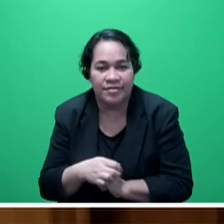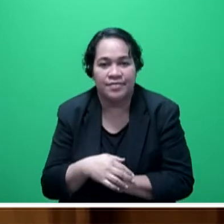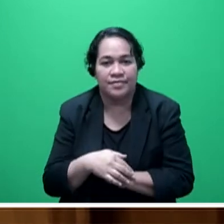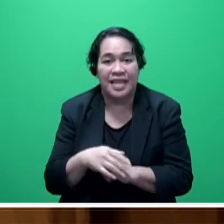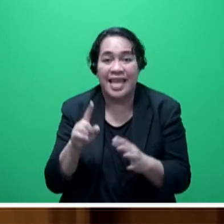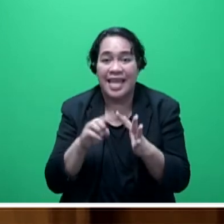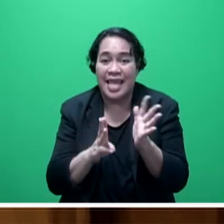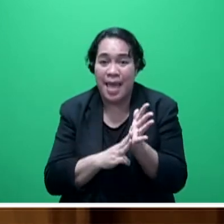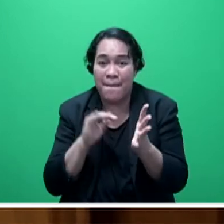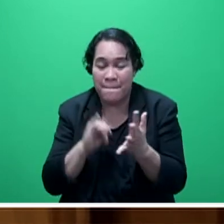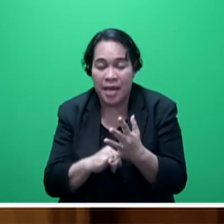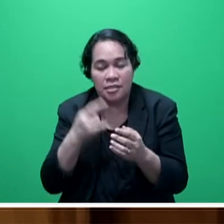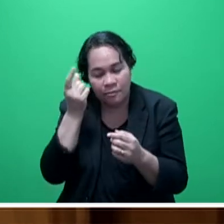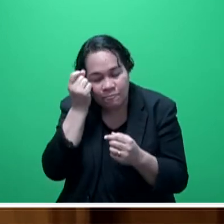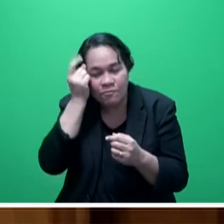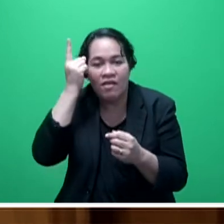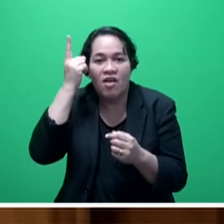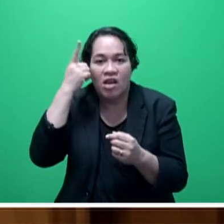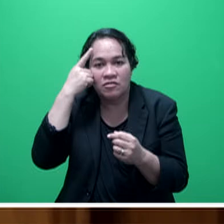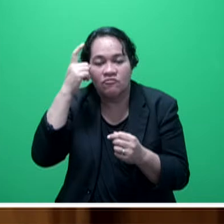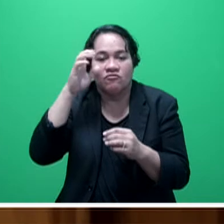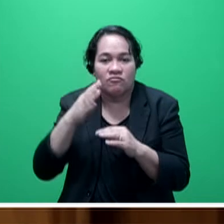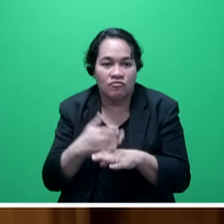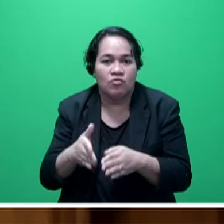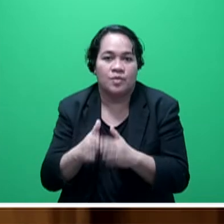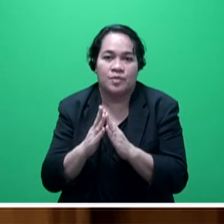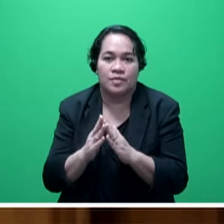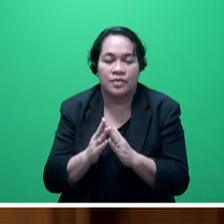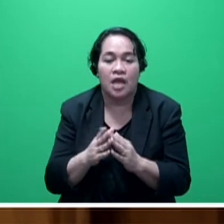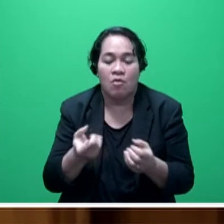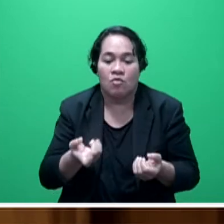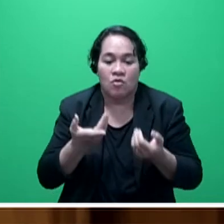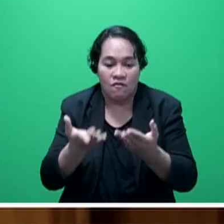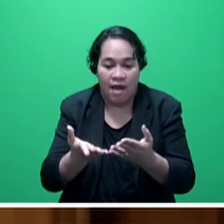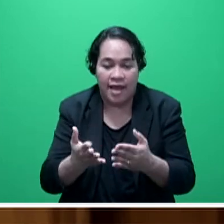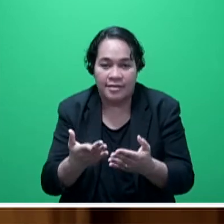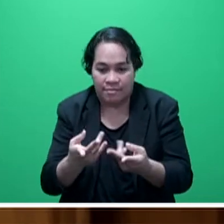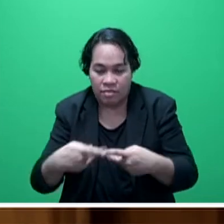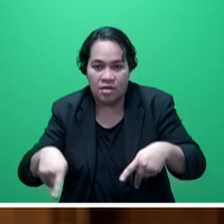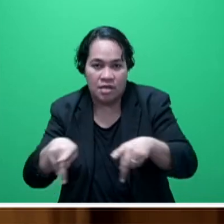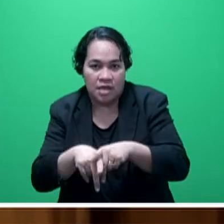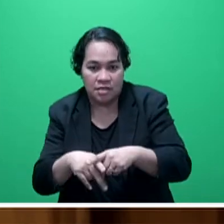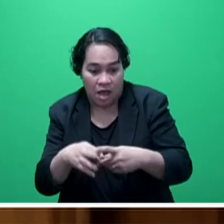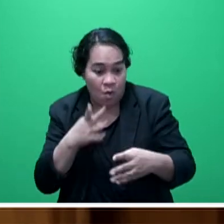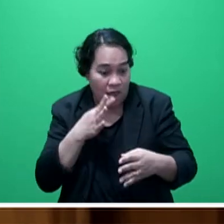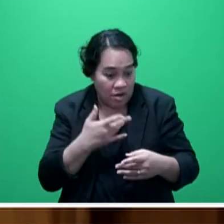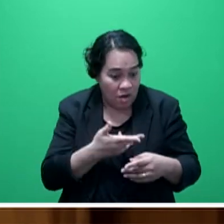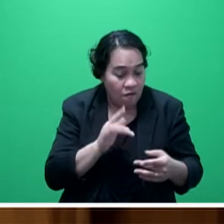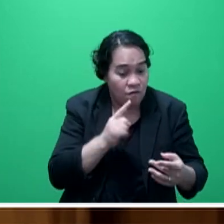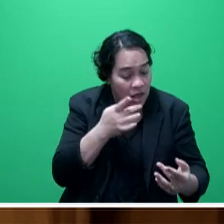EMS is innovative and provides a platform for improved product handling from the first point of contact at